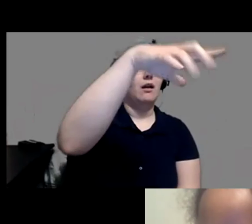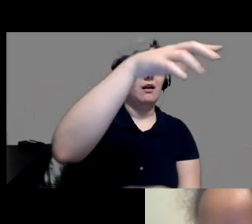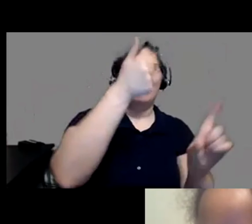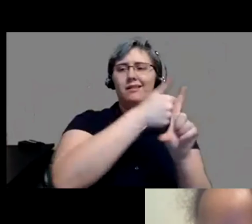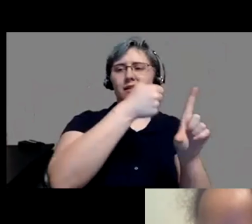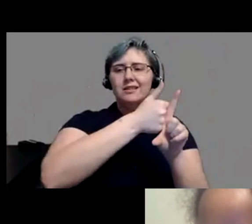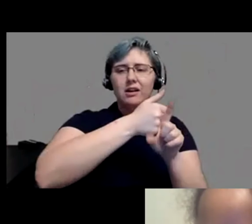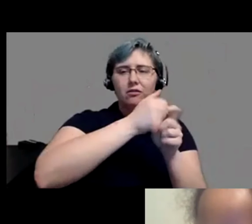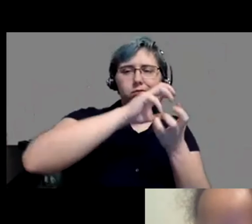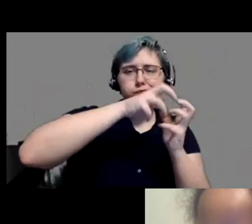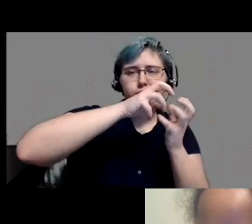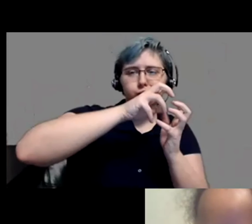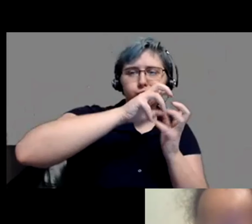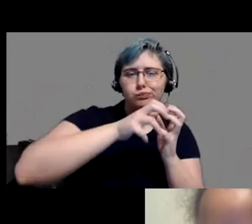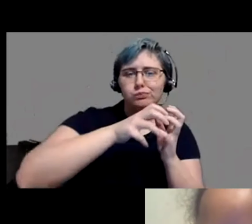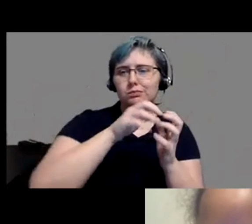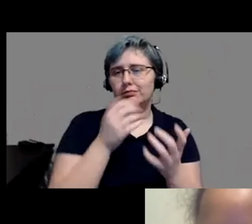itself.